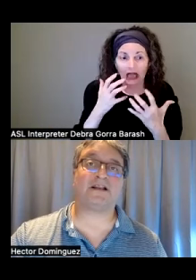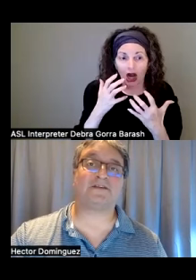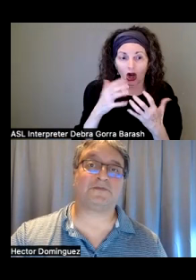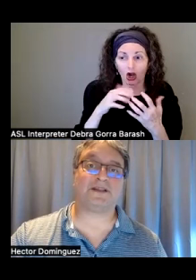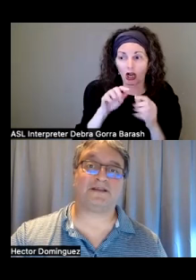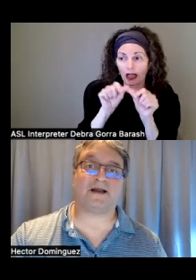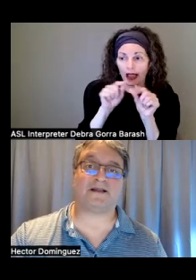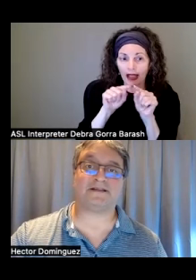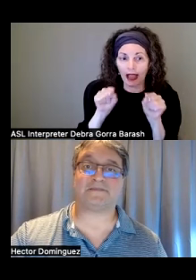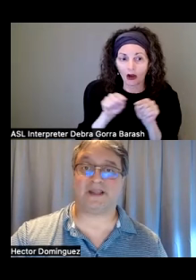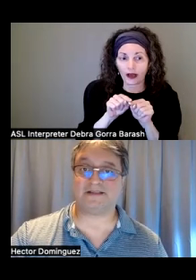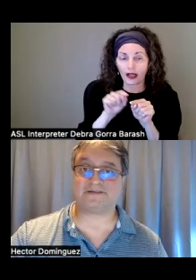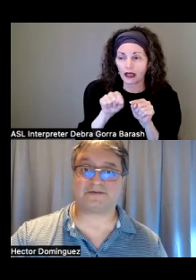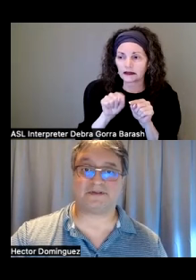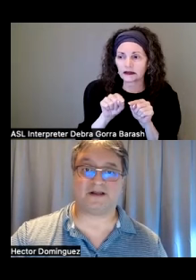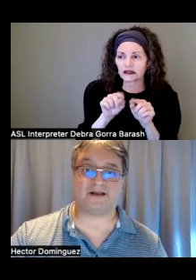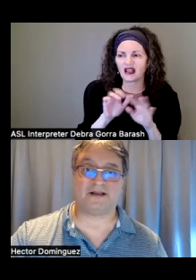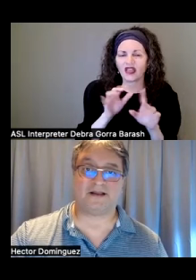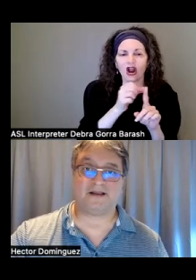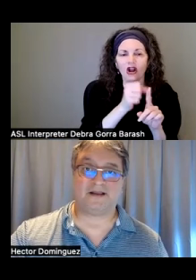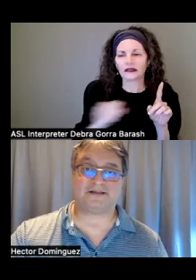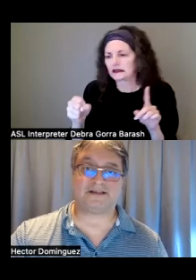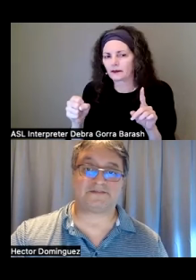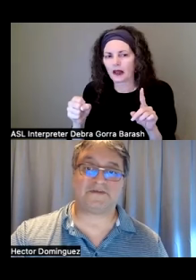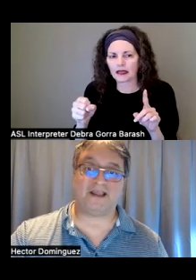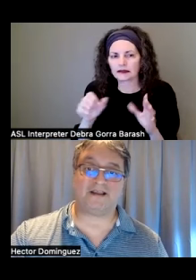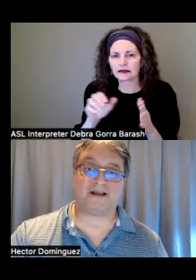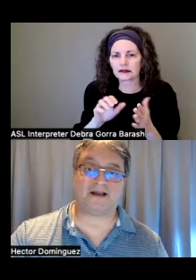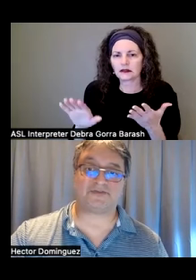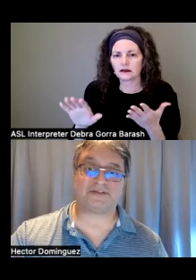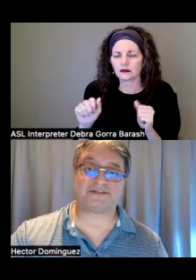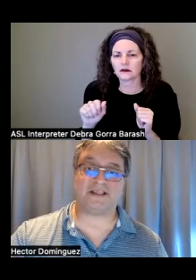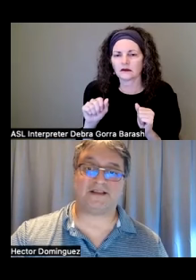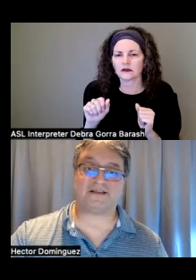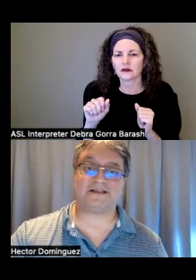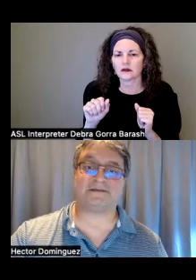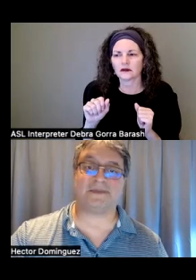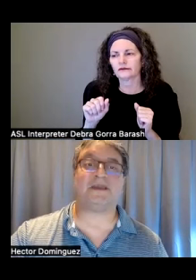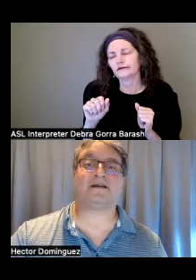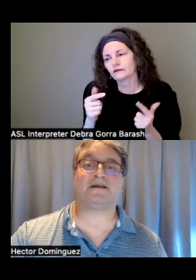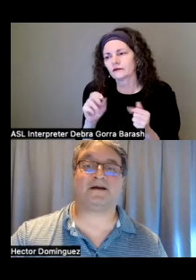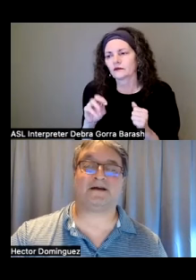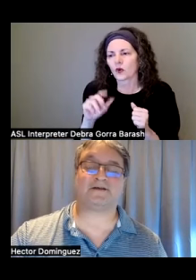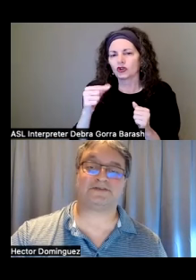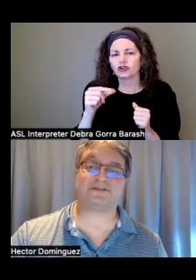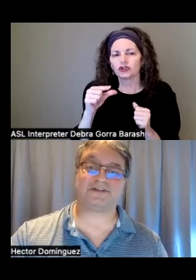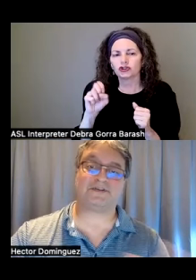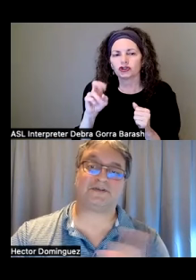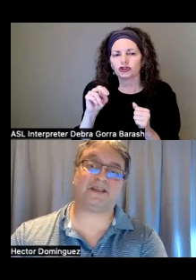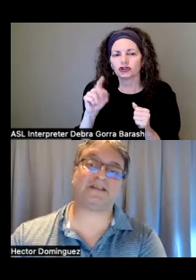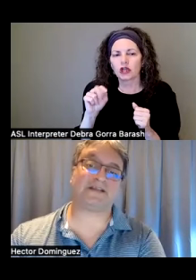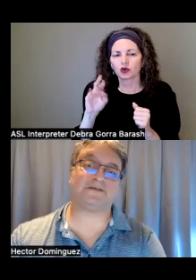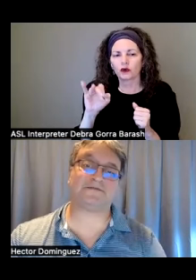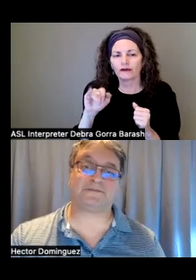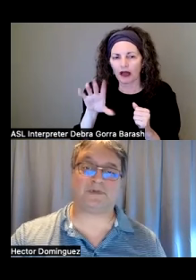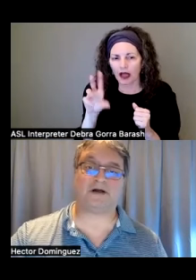most likely to be displaced or gentrified. You can see there is a big concentration on